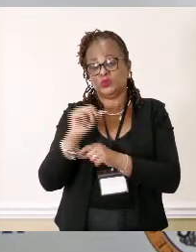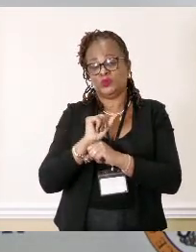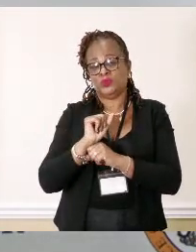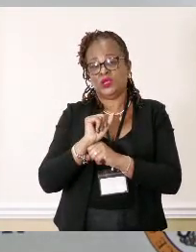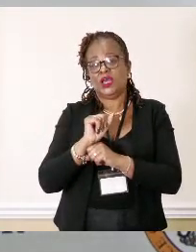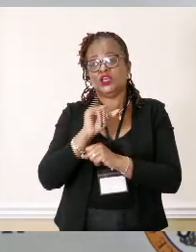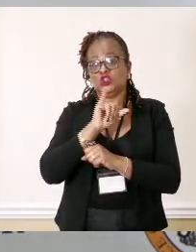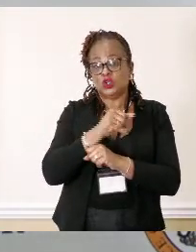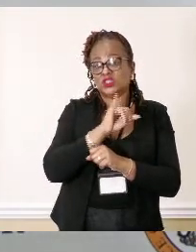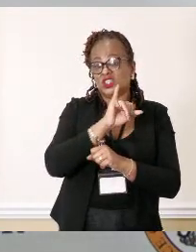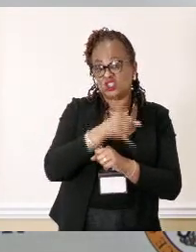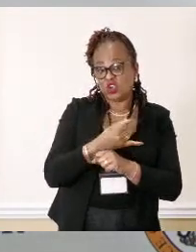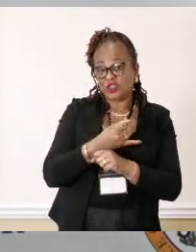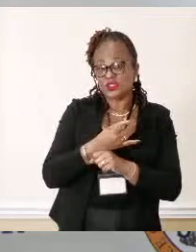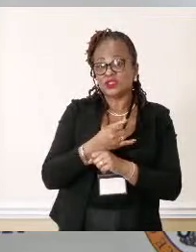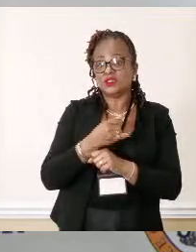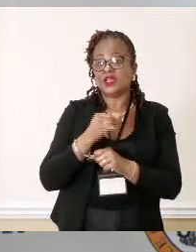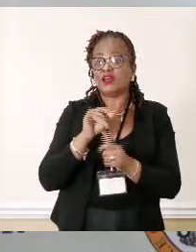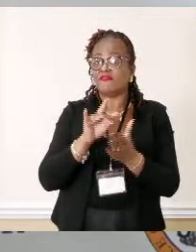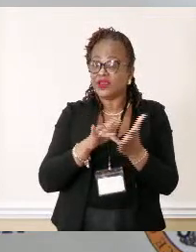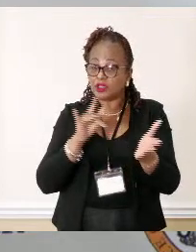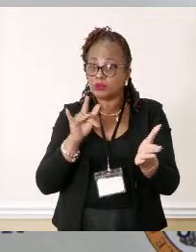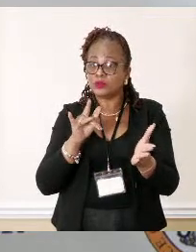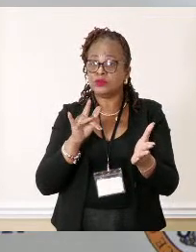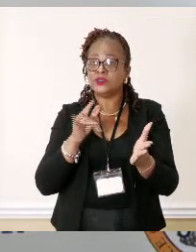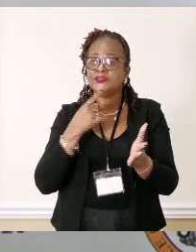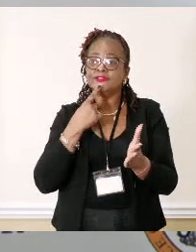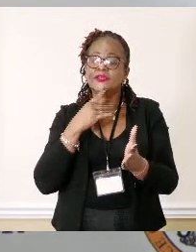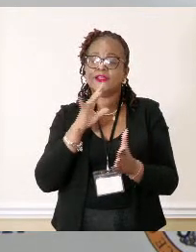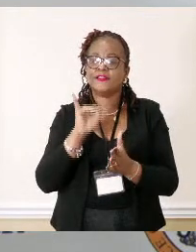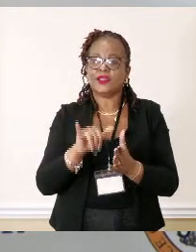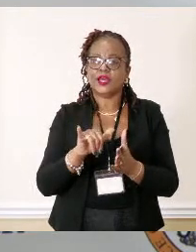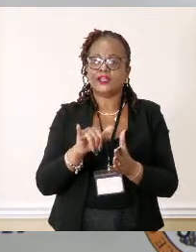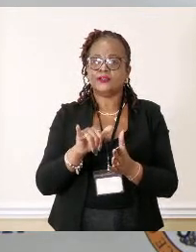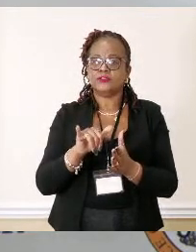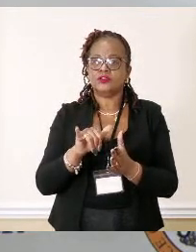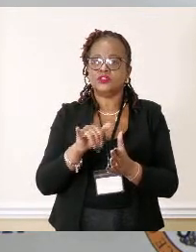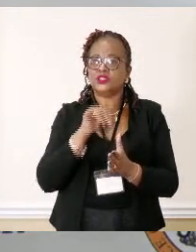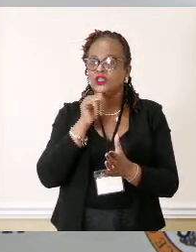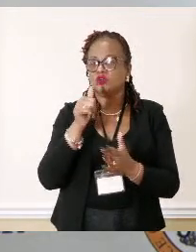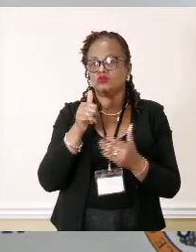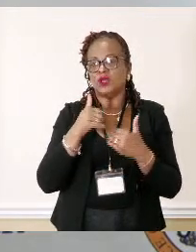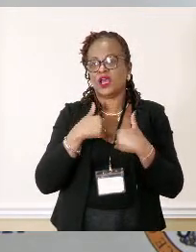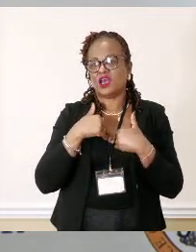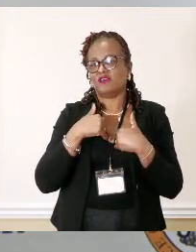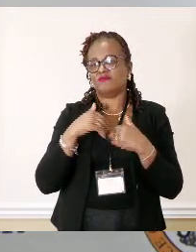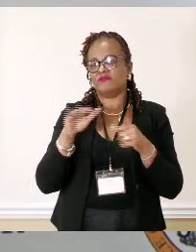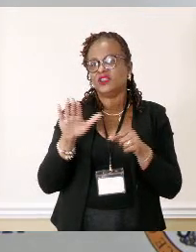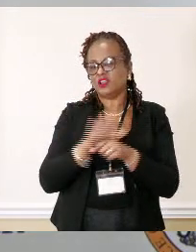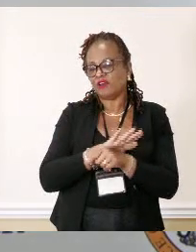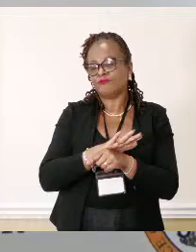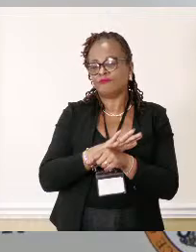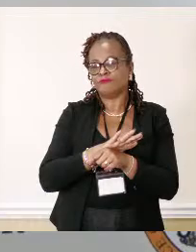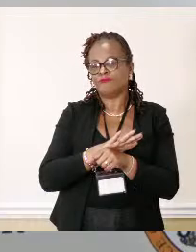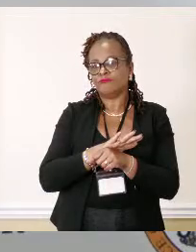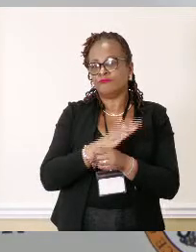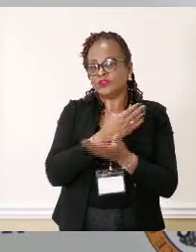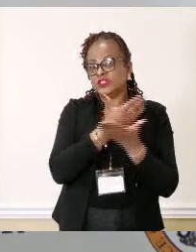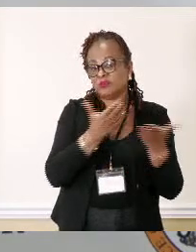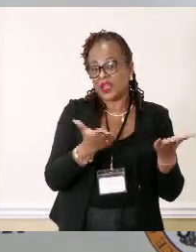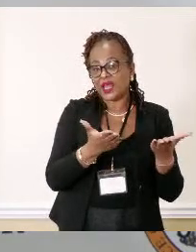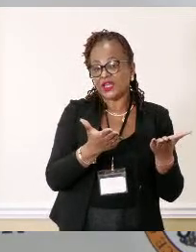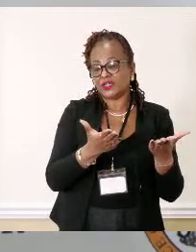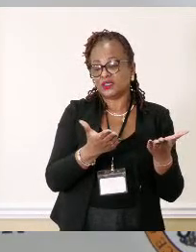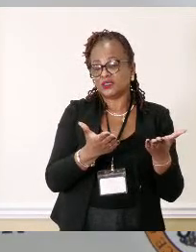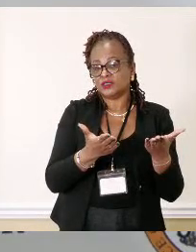Johnson & Johnson, that's currently available, said that they don't have they don't have the supplies.